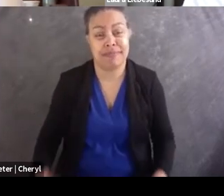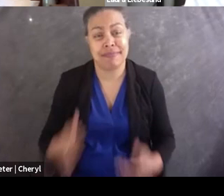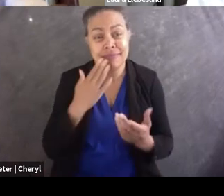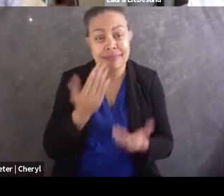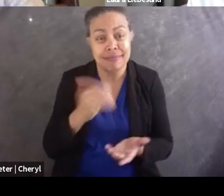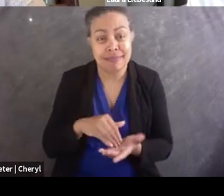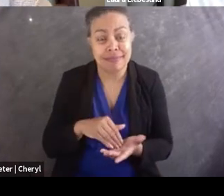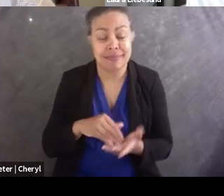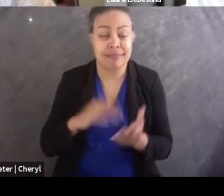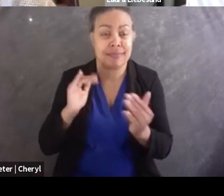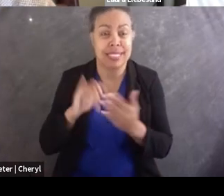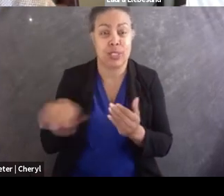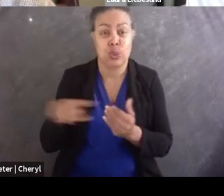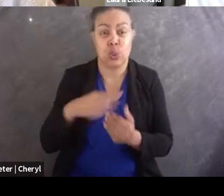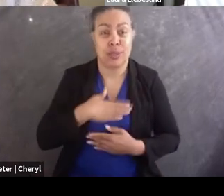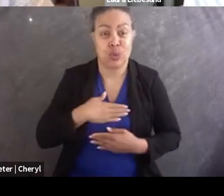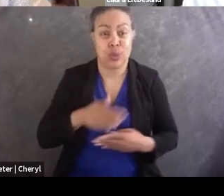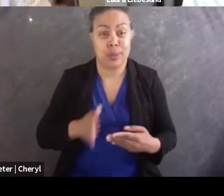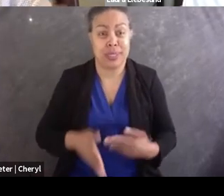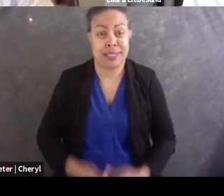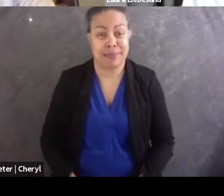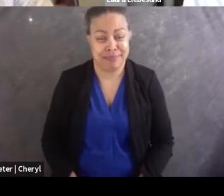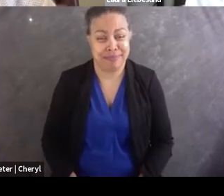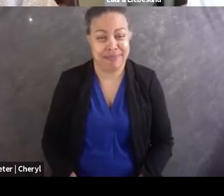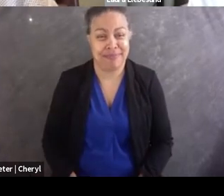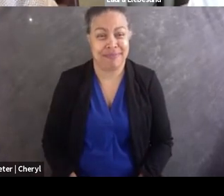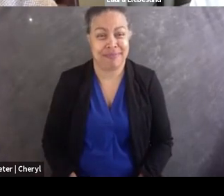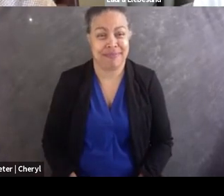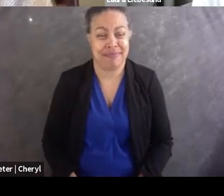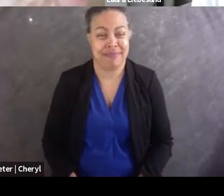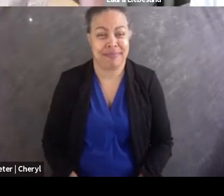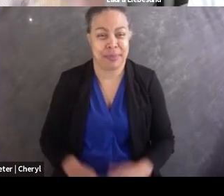And I hope that you all have a great weekend. You too. Cheers. All right. Thank you. Bye.